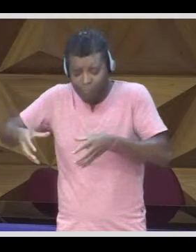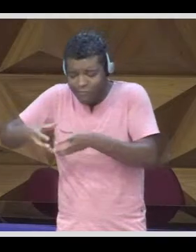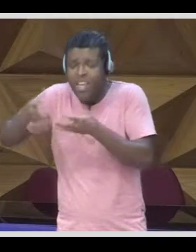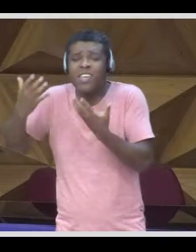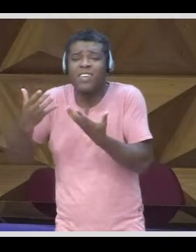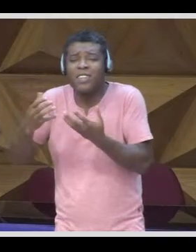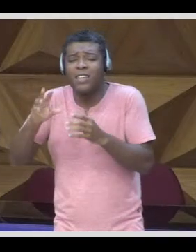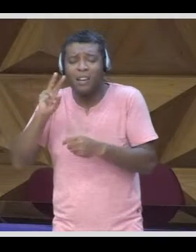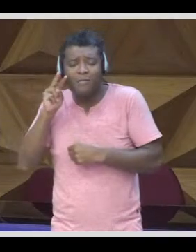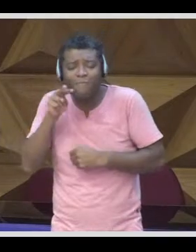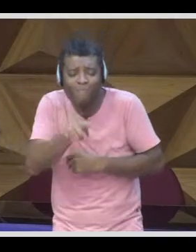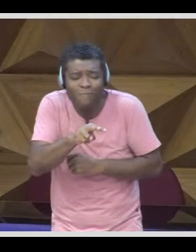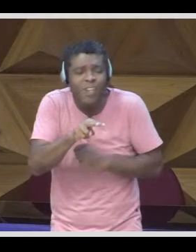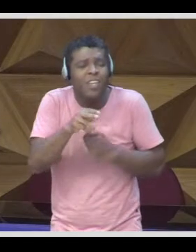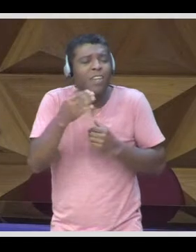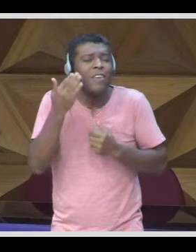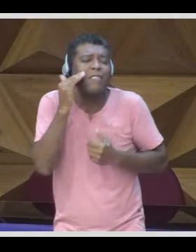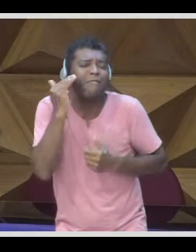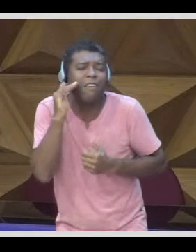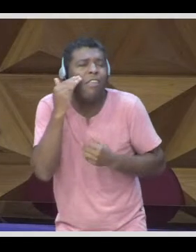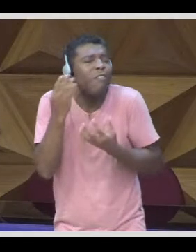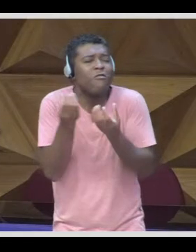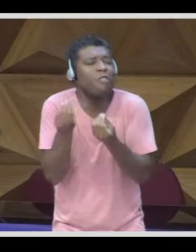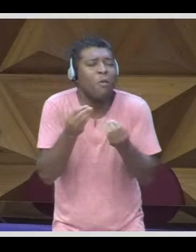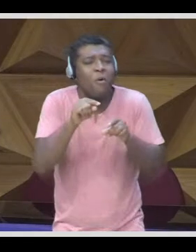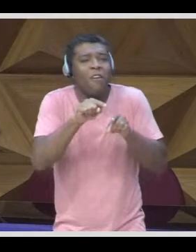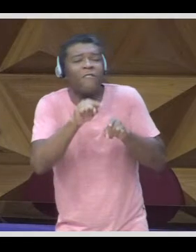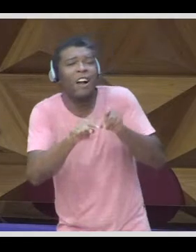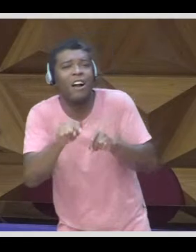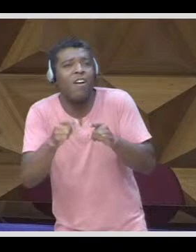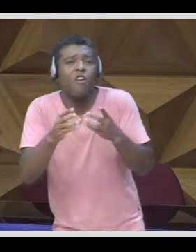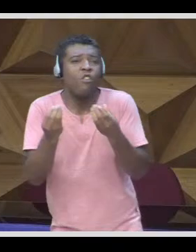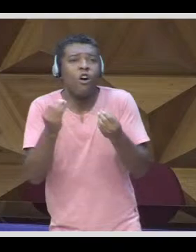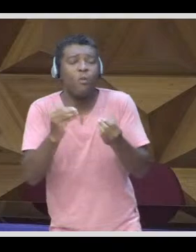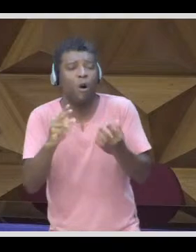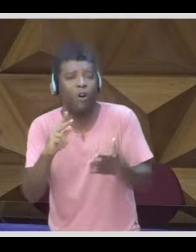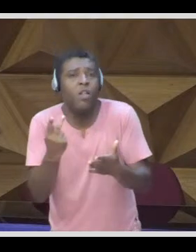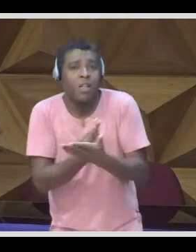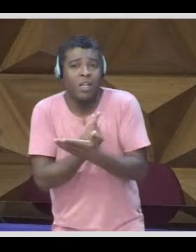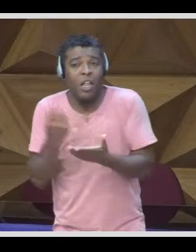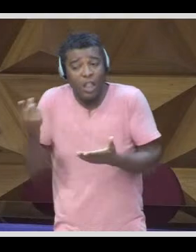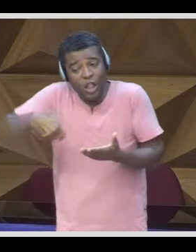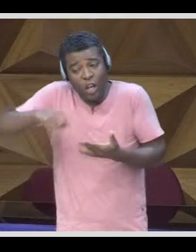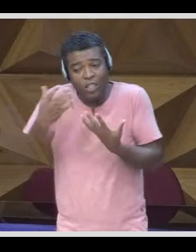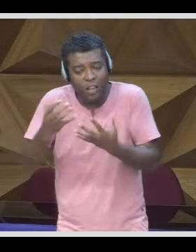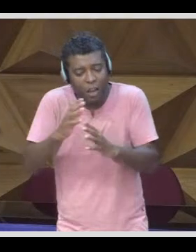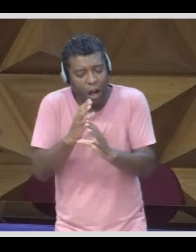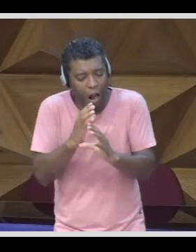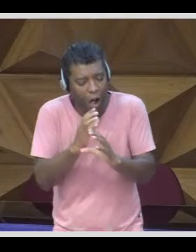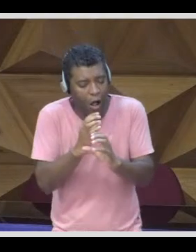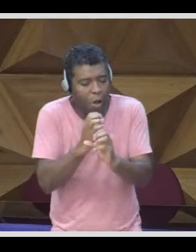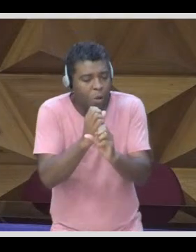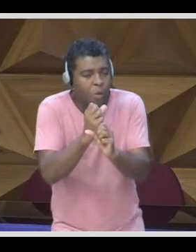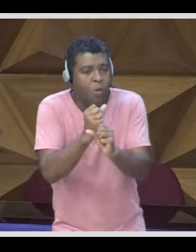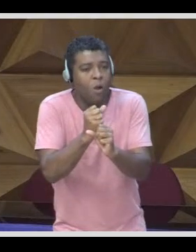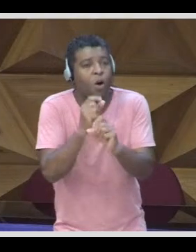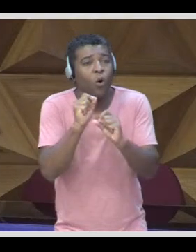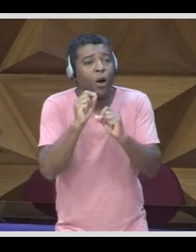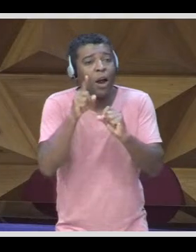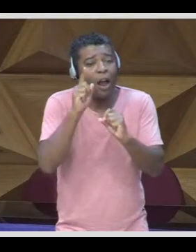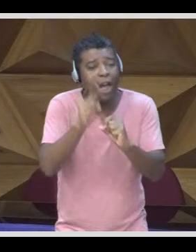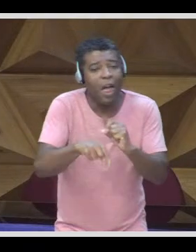propose strategies to quantify conflict, uncertainty, complexity,